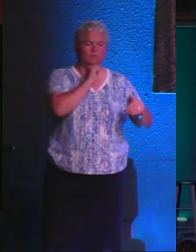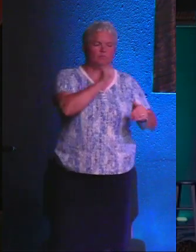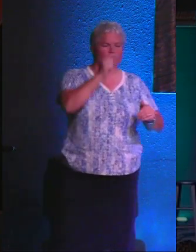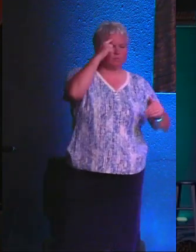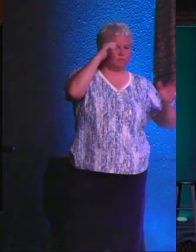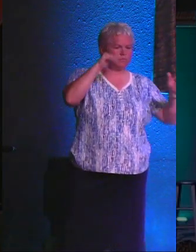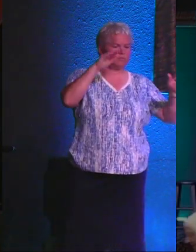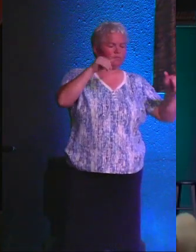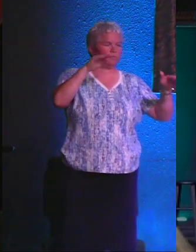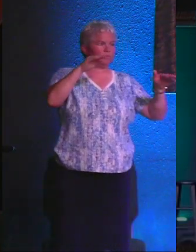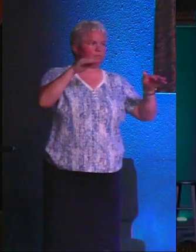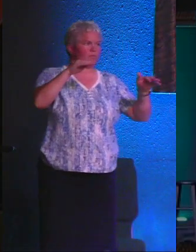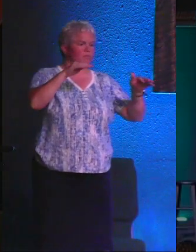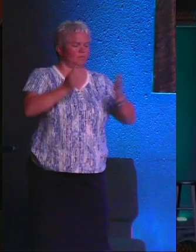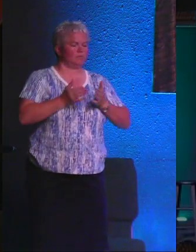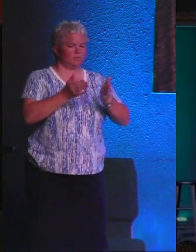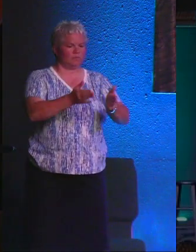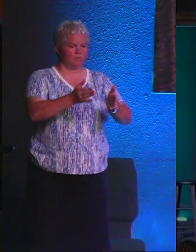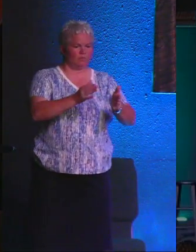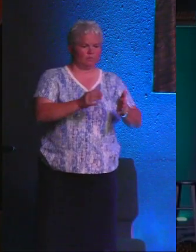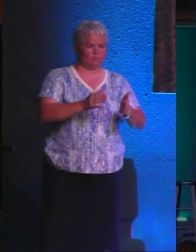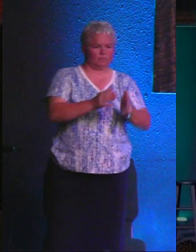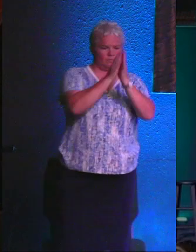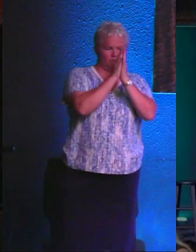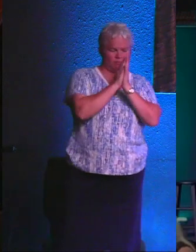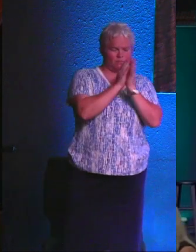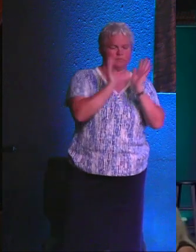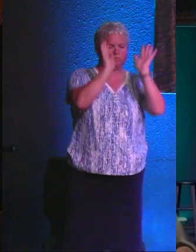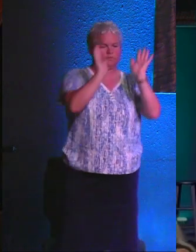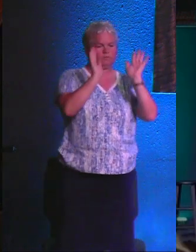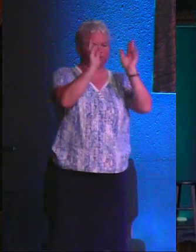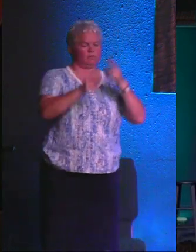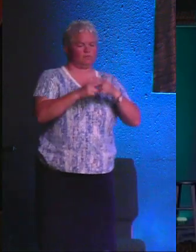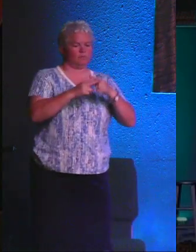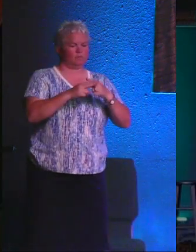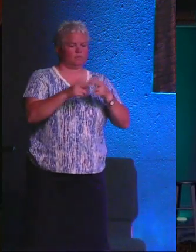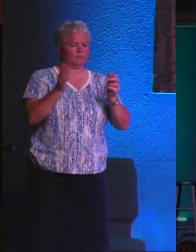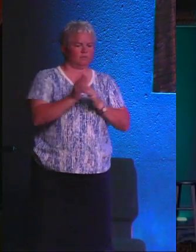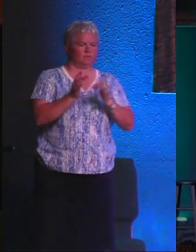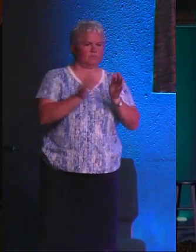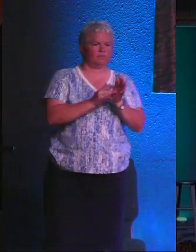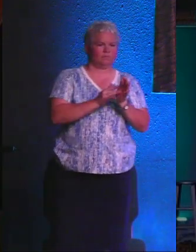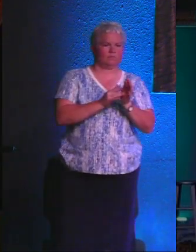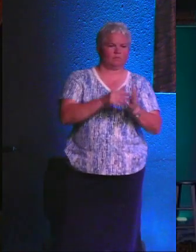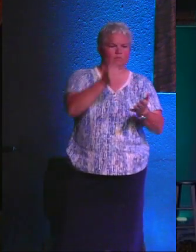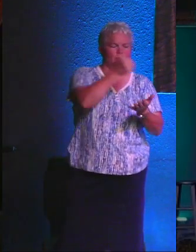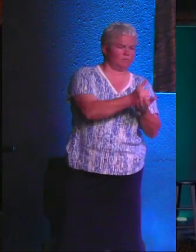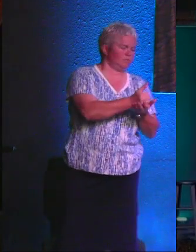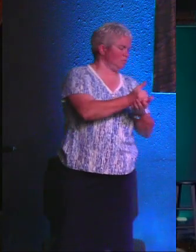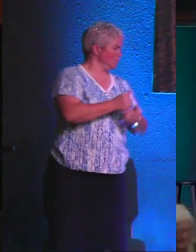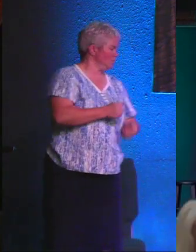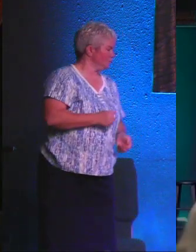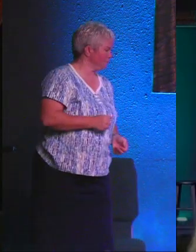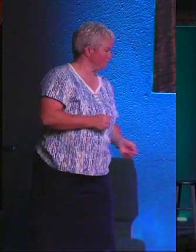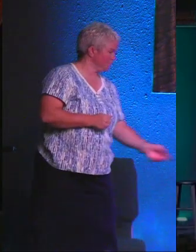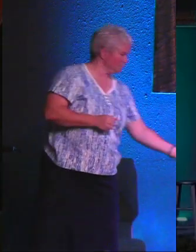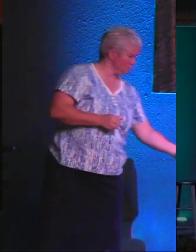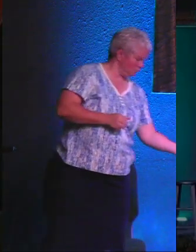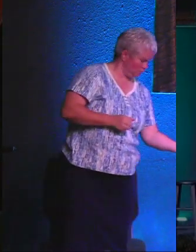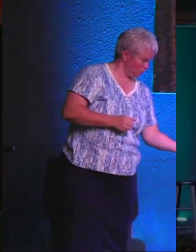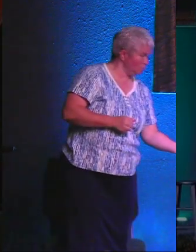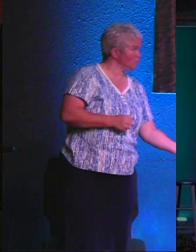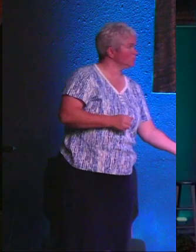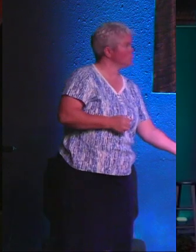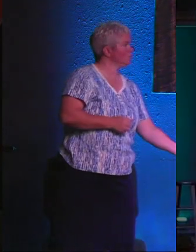hopeless. With all this, we pray in the mighty name of Jesus. And everyone said, amen. Worship with